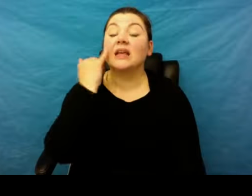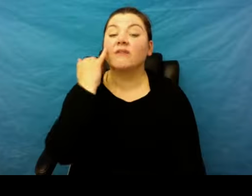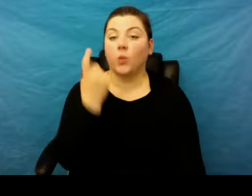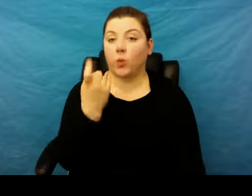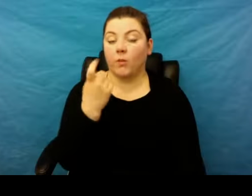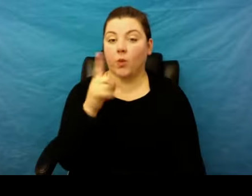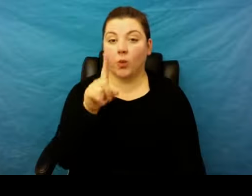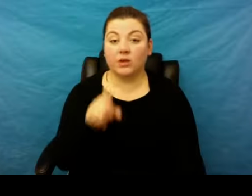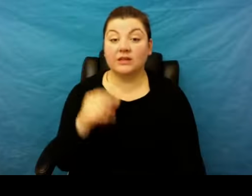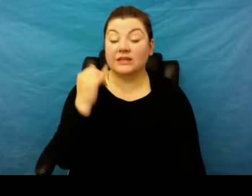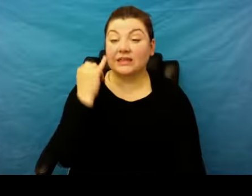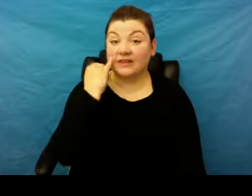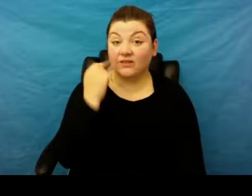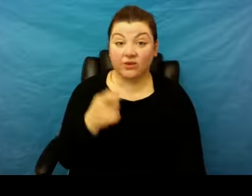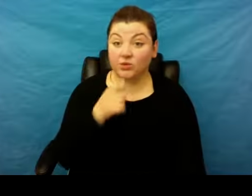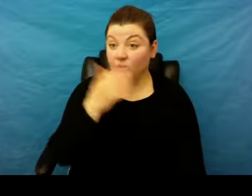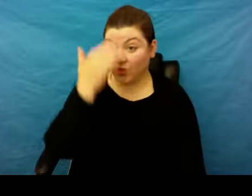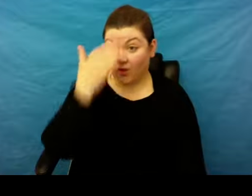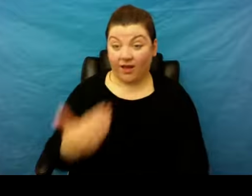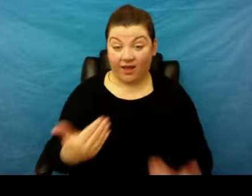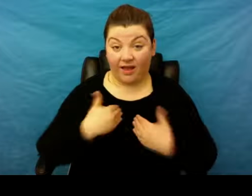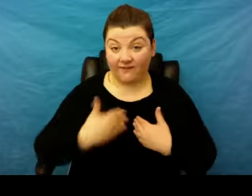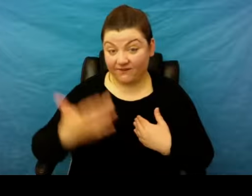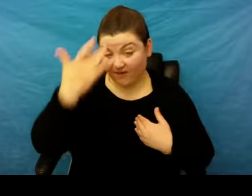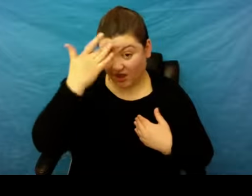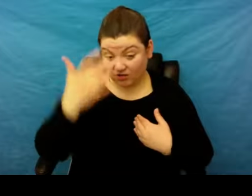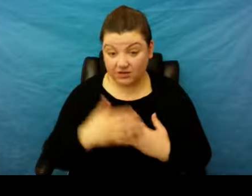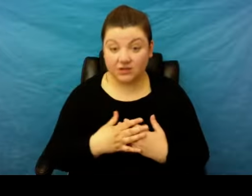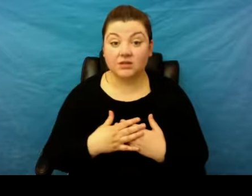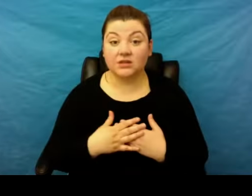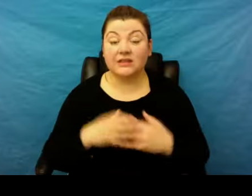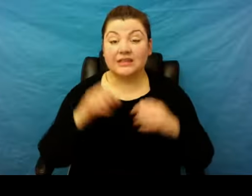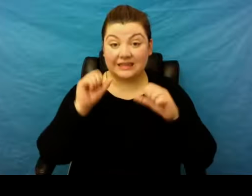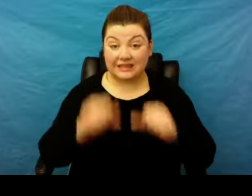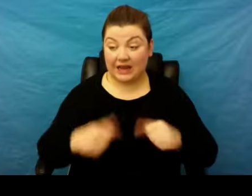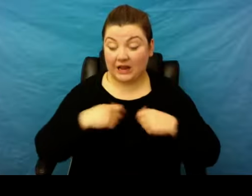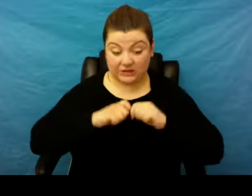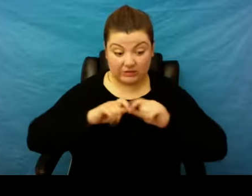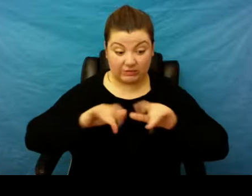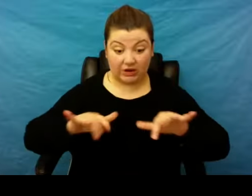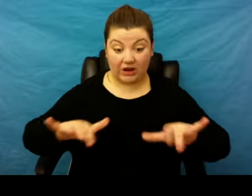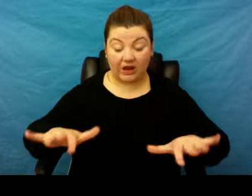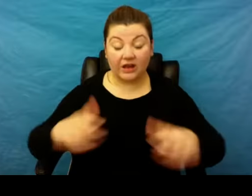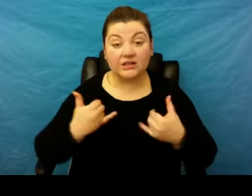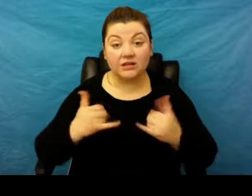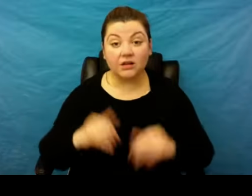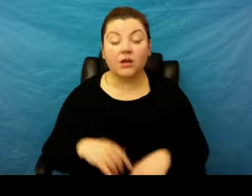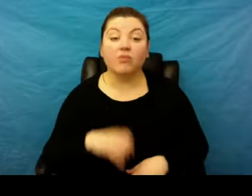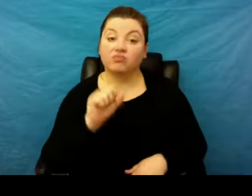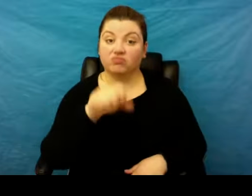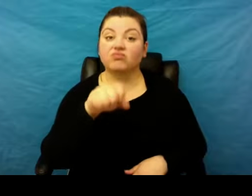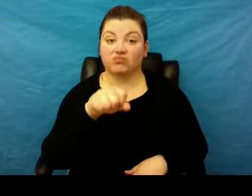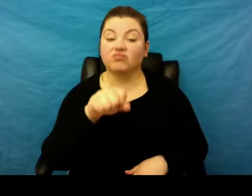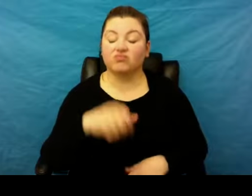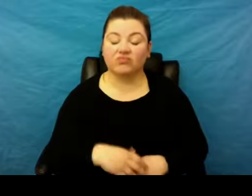other question from Ed. If you are unaware you have the virus during the incubation period, can you infect other people? Yes, I